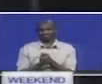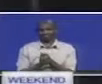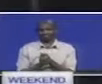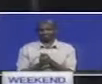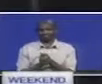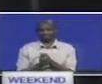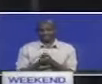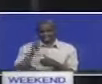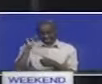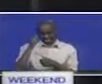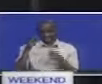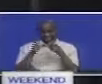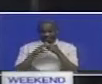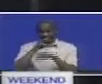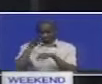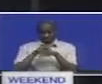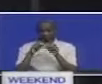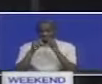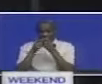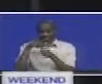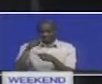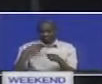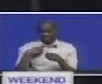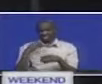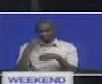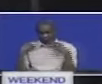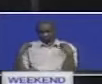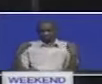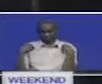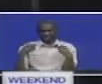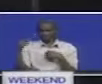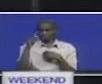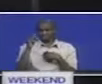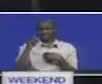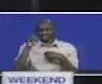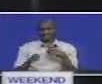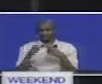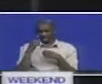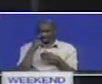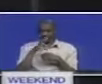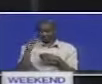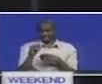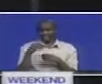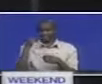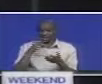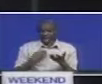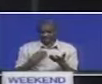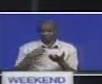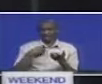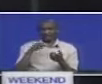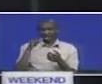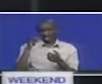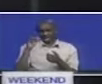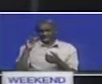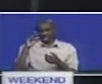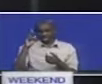The Kenya Sevens national team is still on with their build-up in George, South Africa, getting ready for the fourth leg of the IRB leg in Las